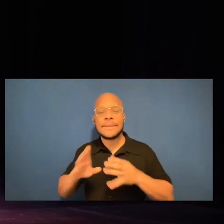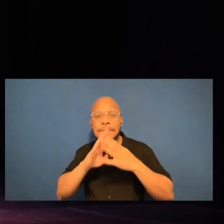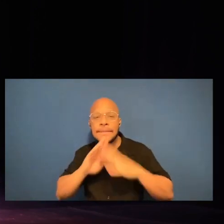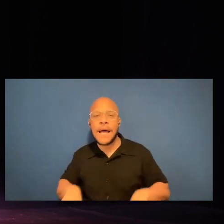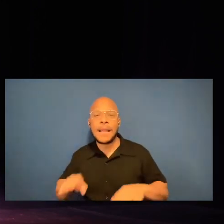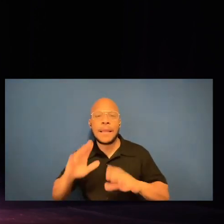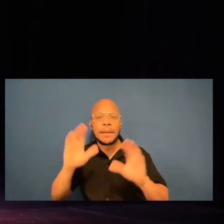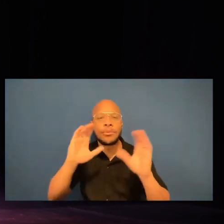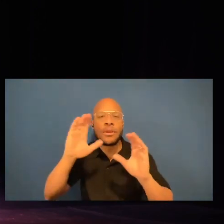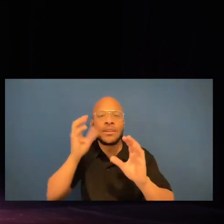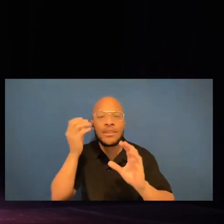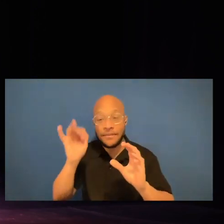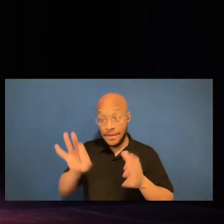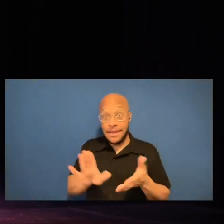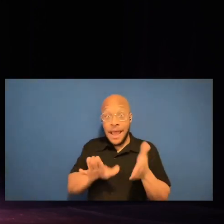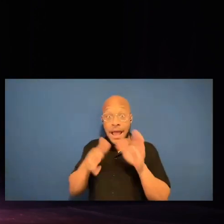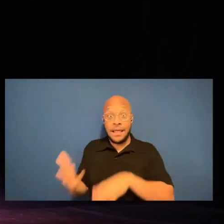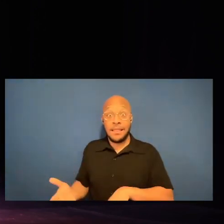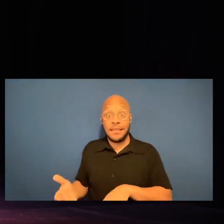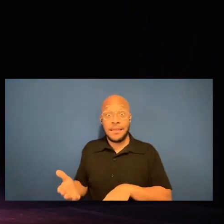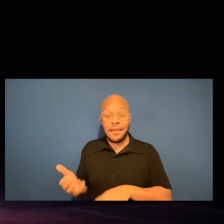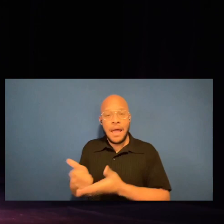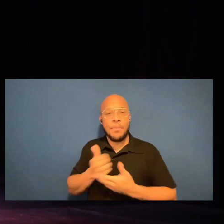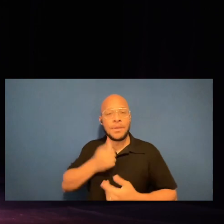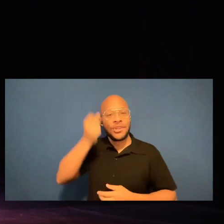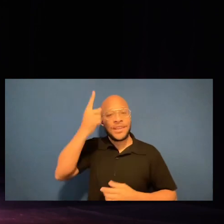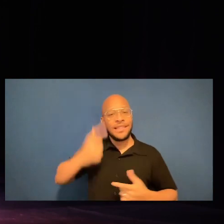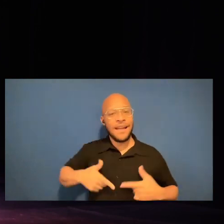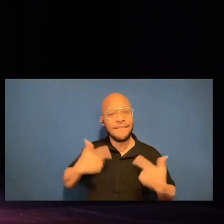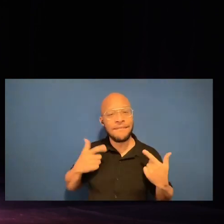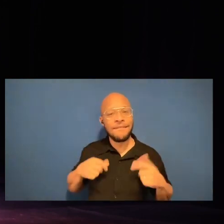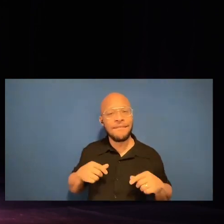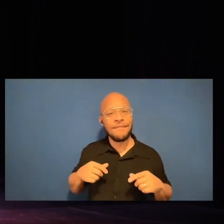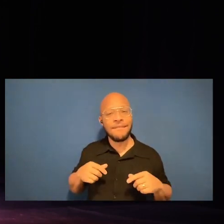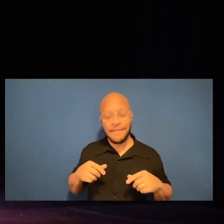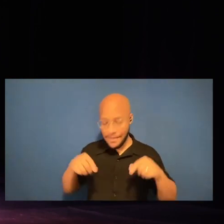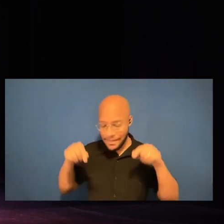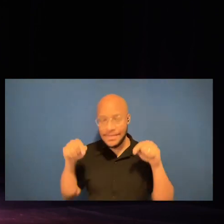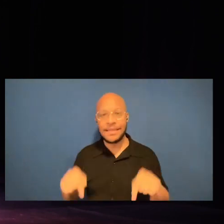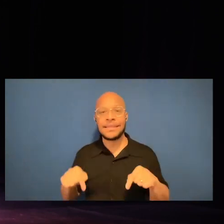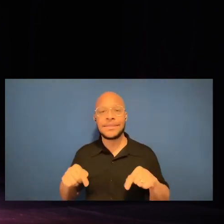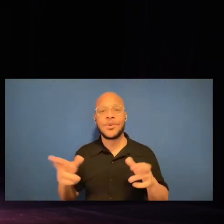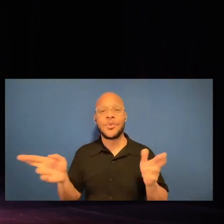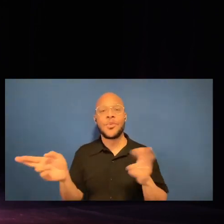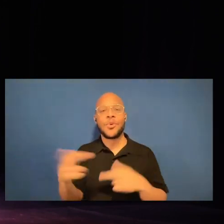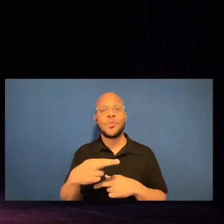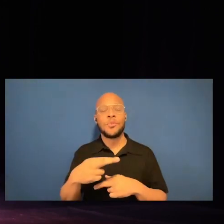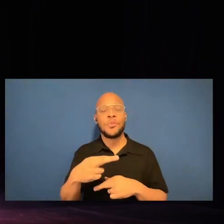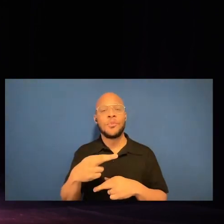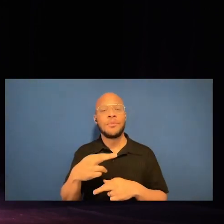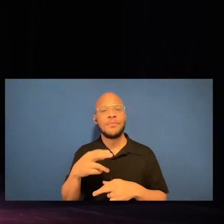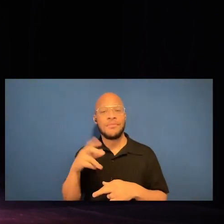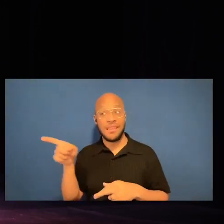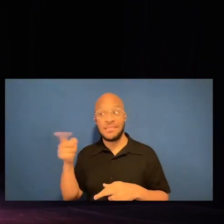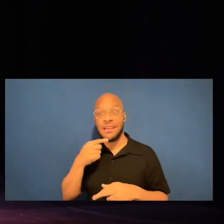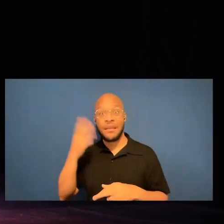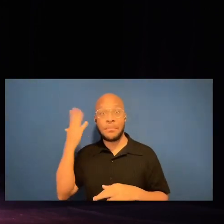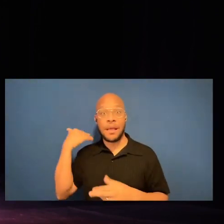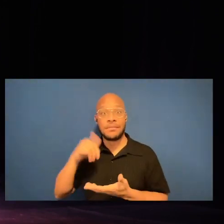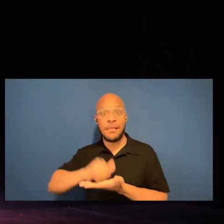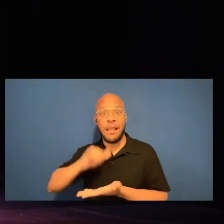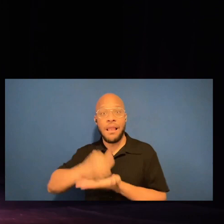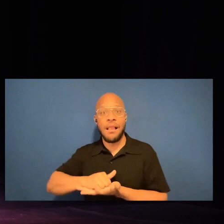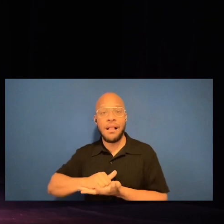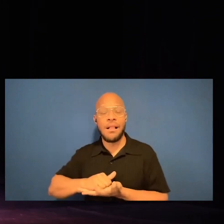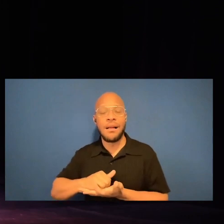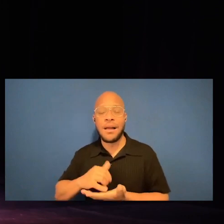today, because this is the room they said was impossible. There are more than 25 partners supporting